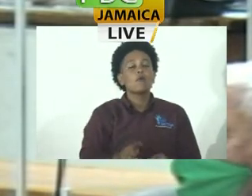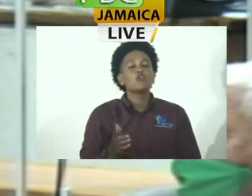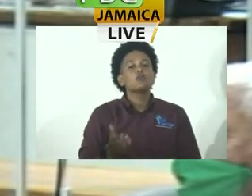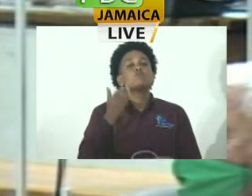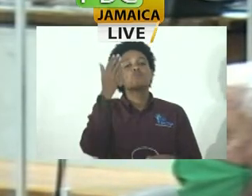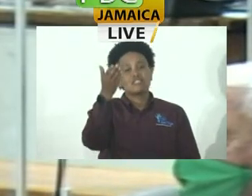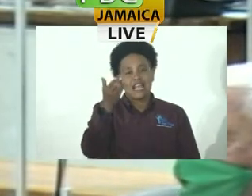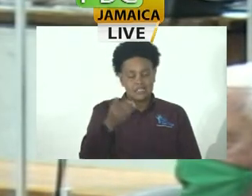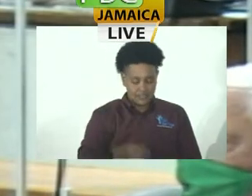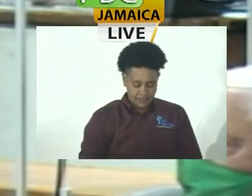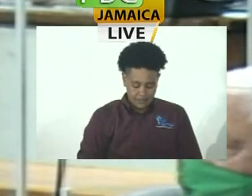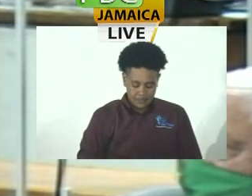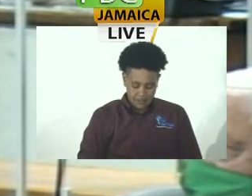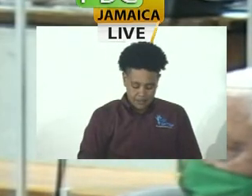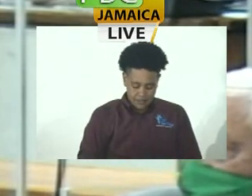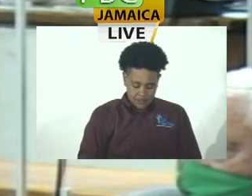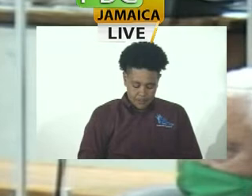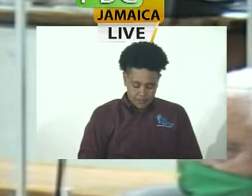summit